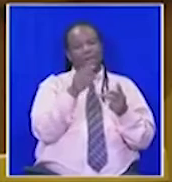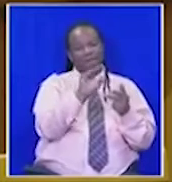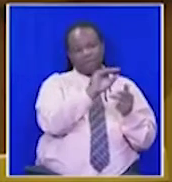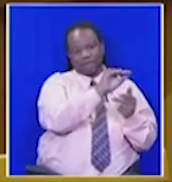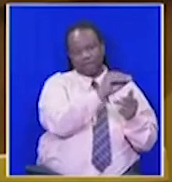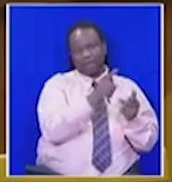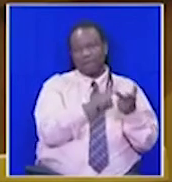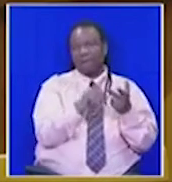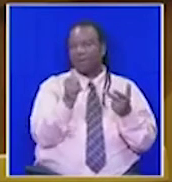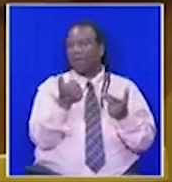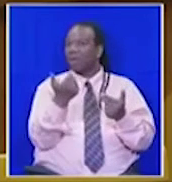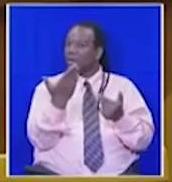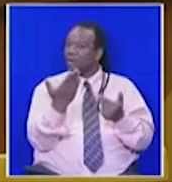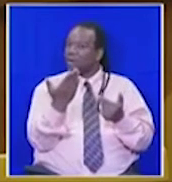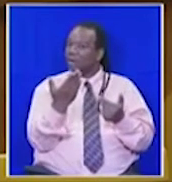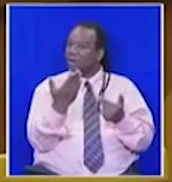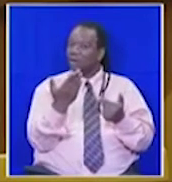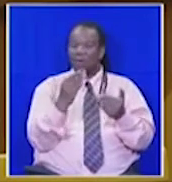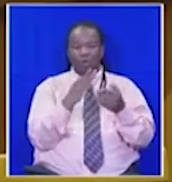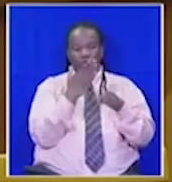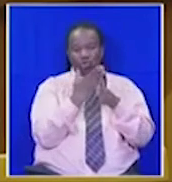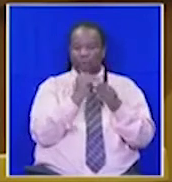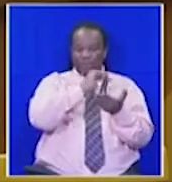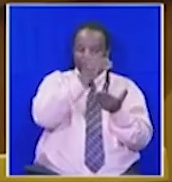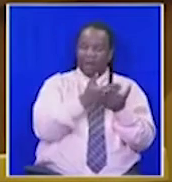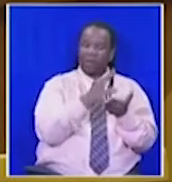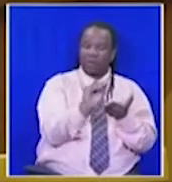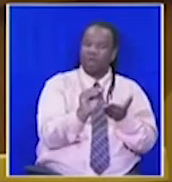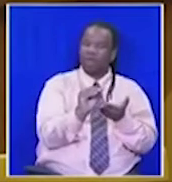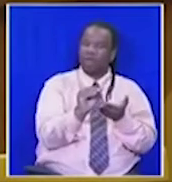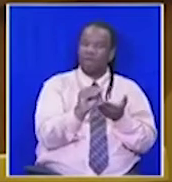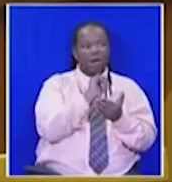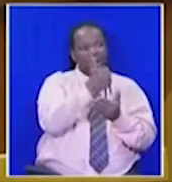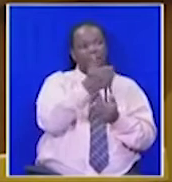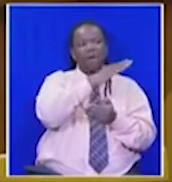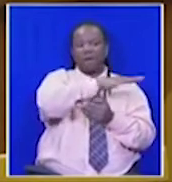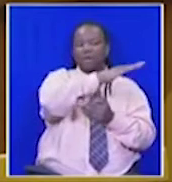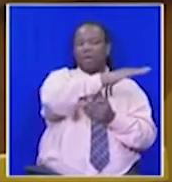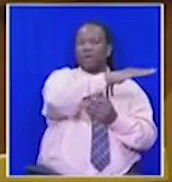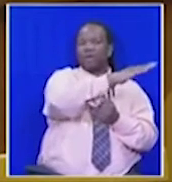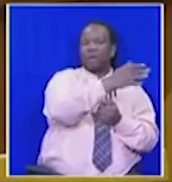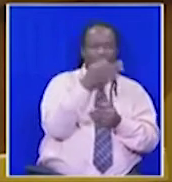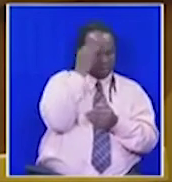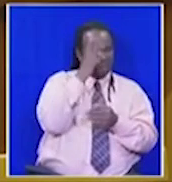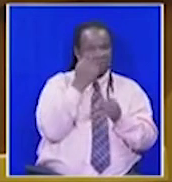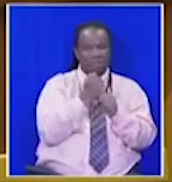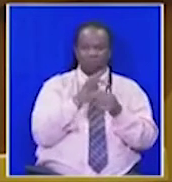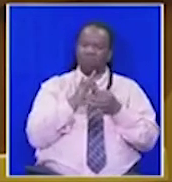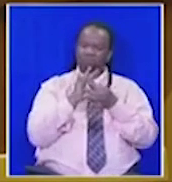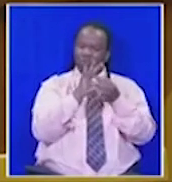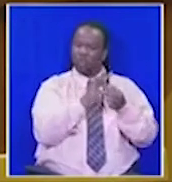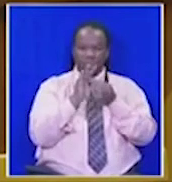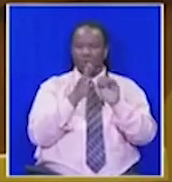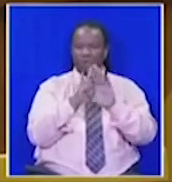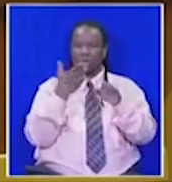example, the Community Works Program, the Jobs Fund. So there are many areas in which government has demonstrated its commitment to